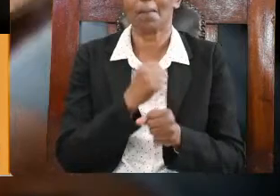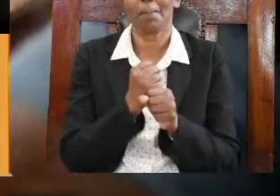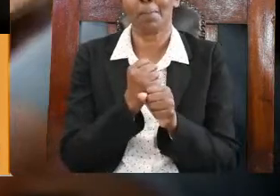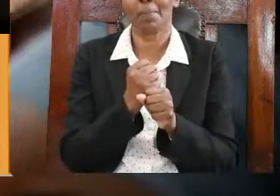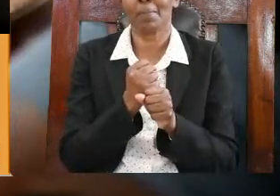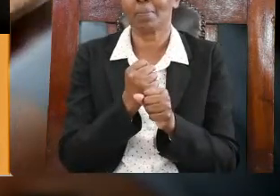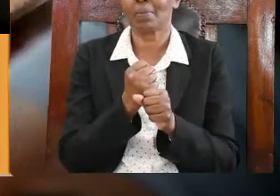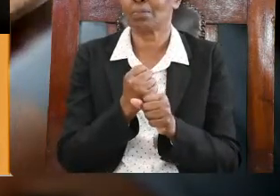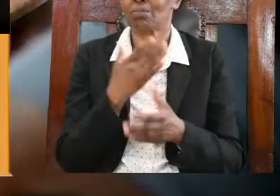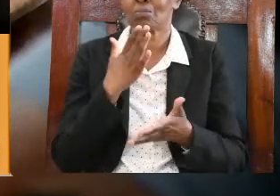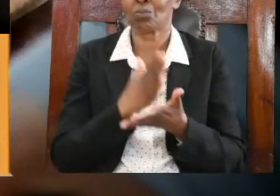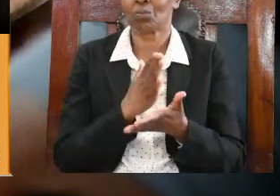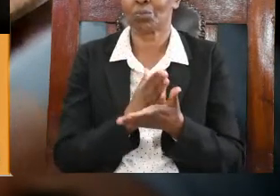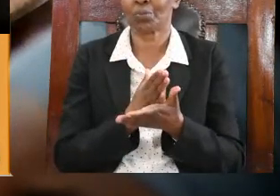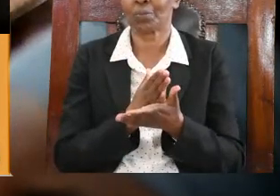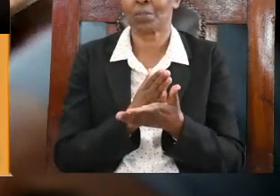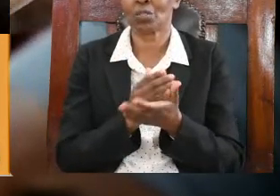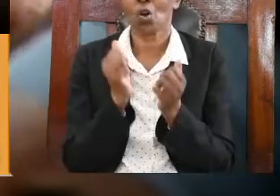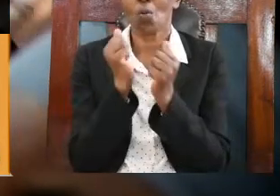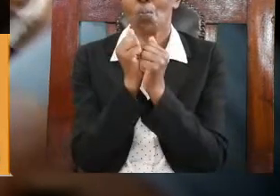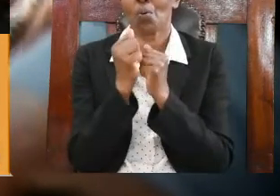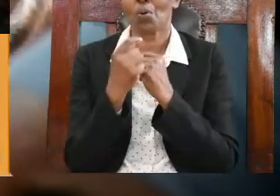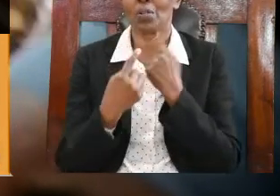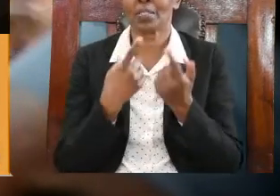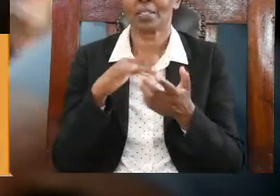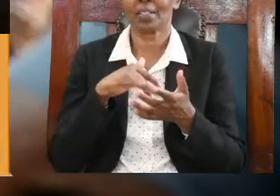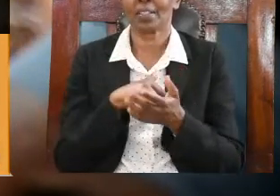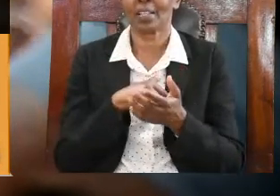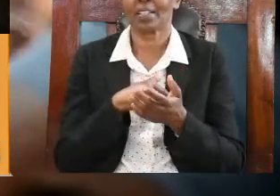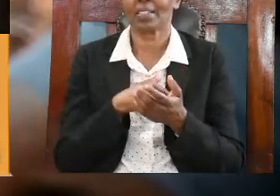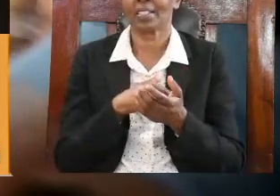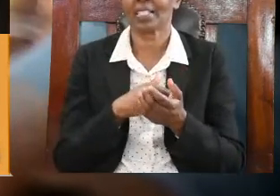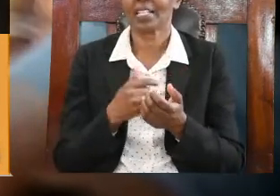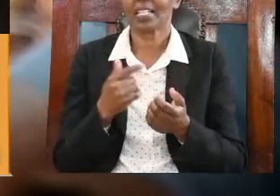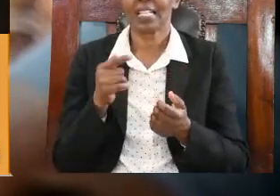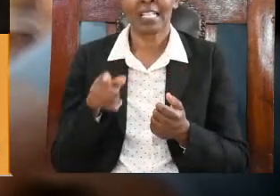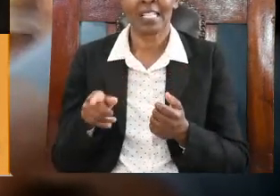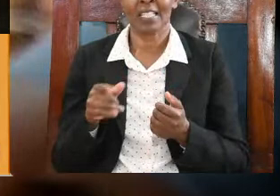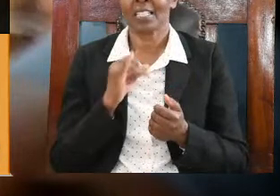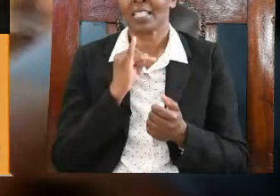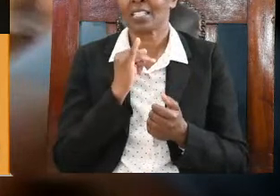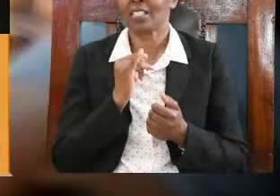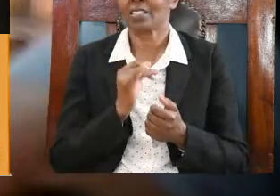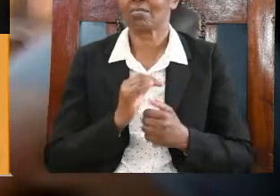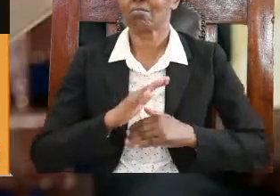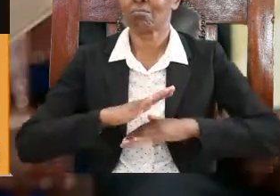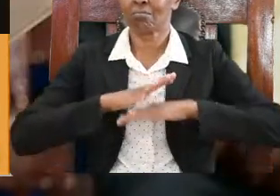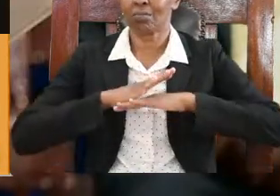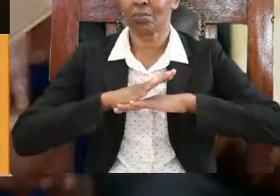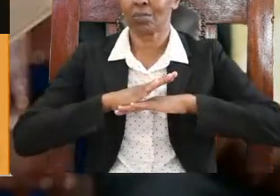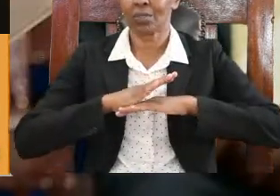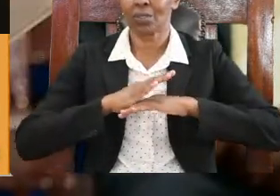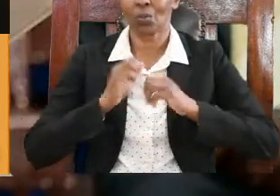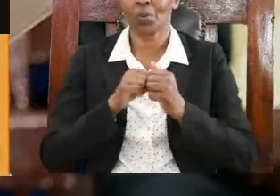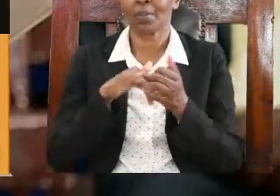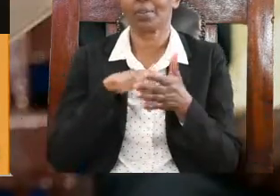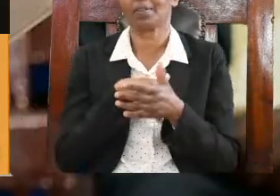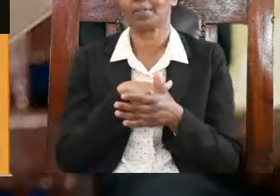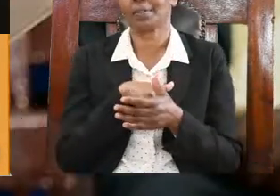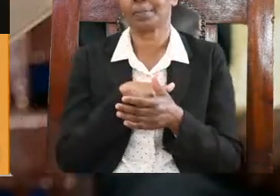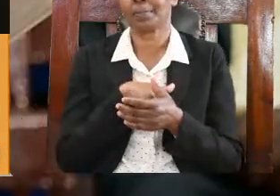perfect. And then Paul responds by saying that I am more content in this.